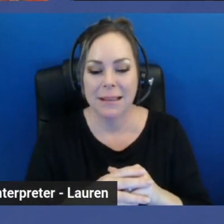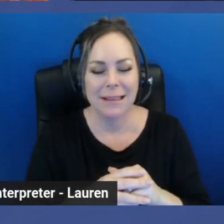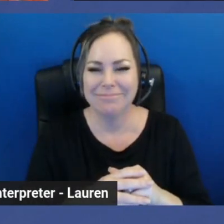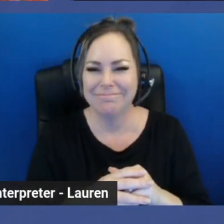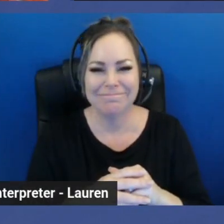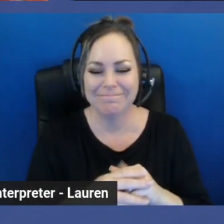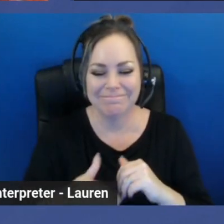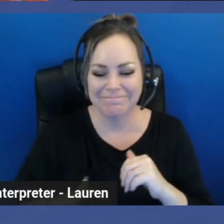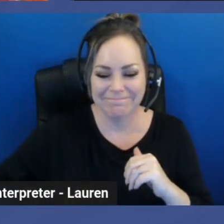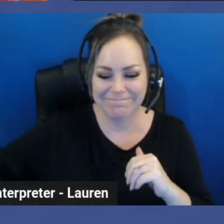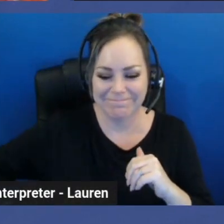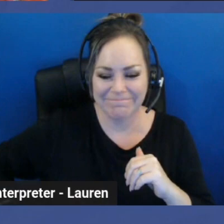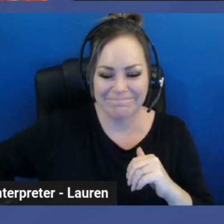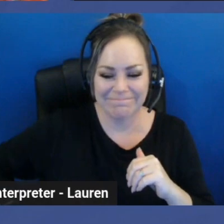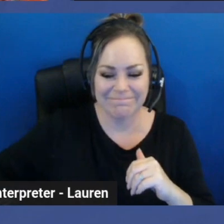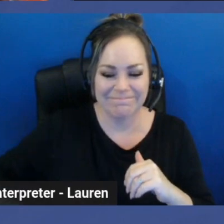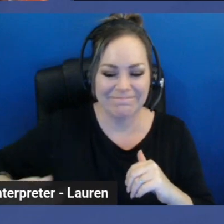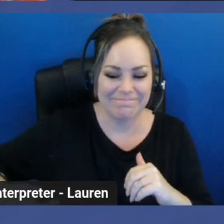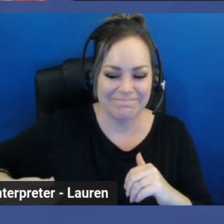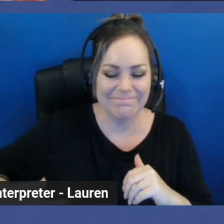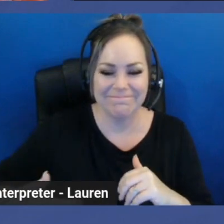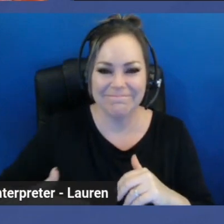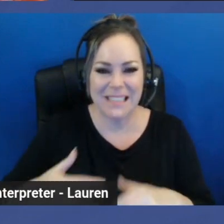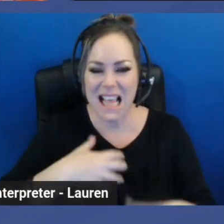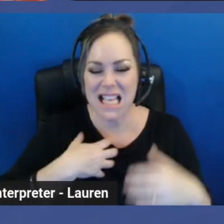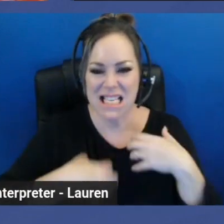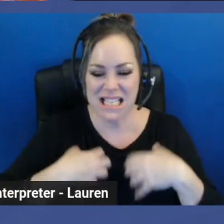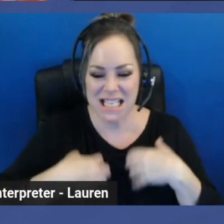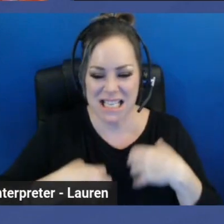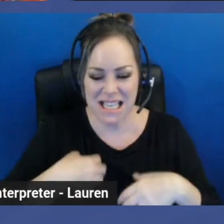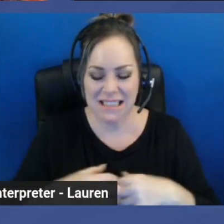just gives me a little bit of a stomachache.